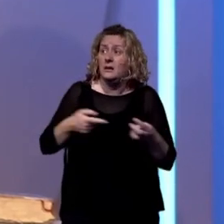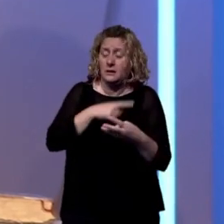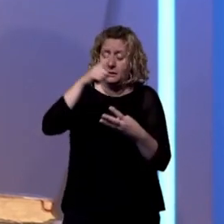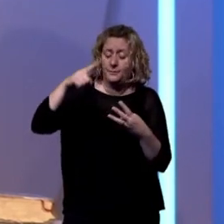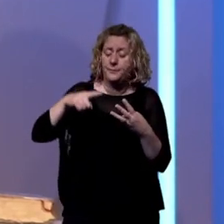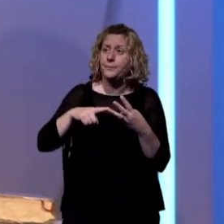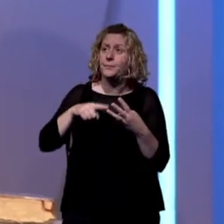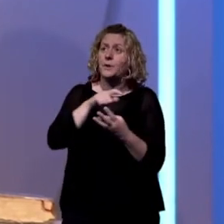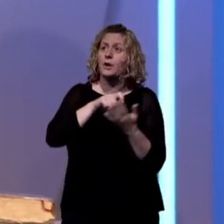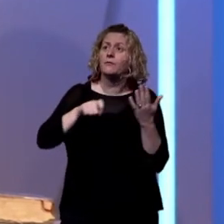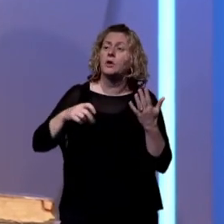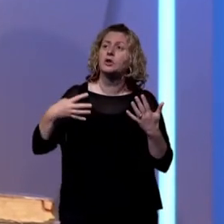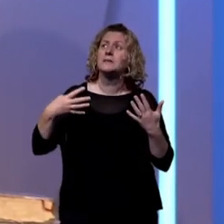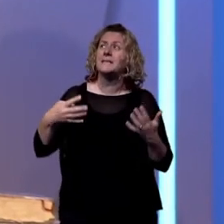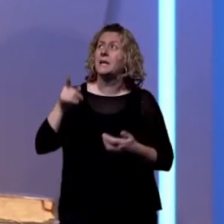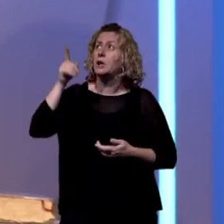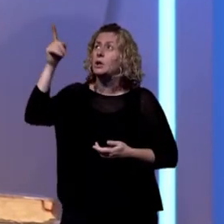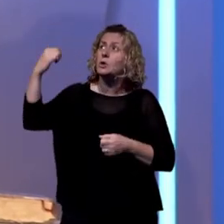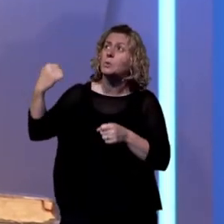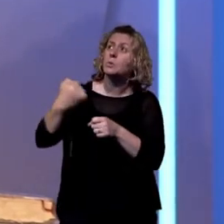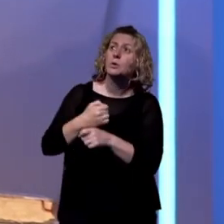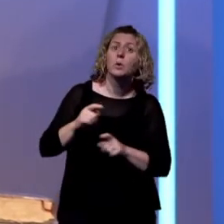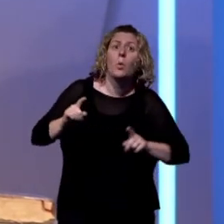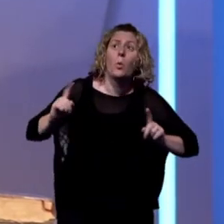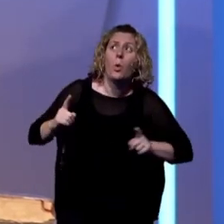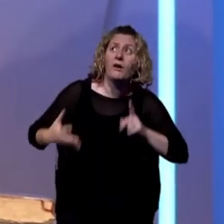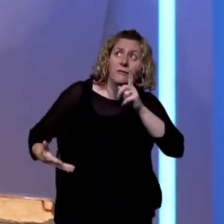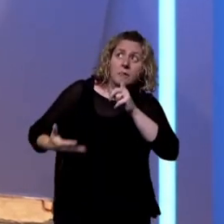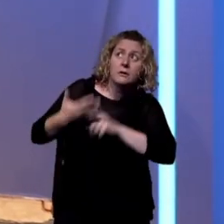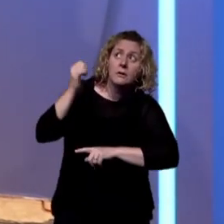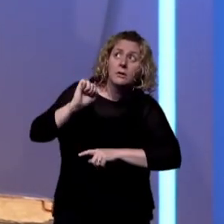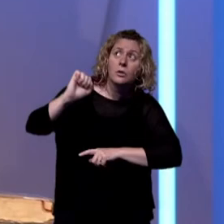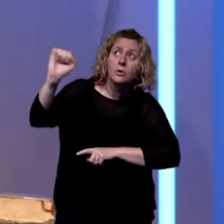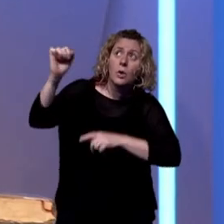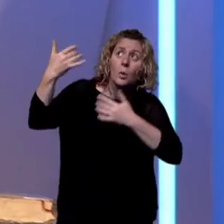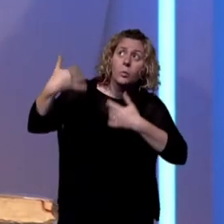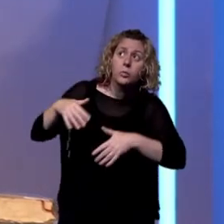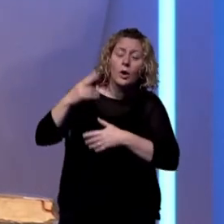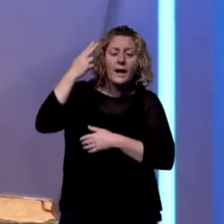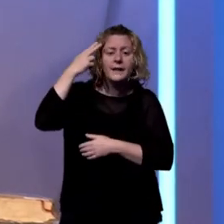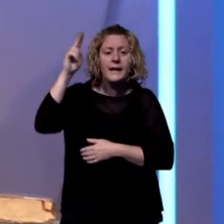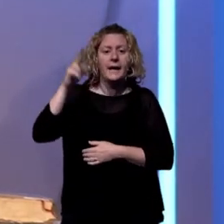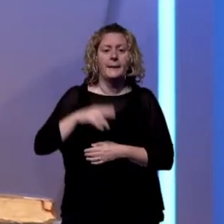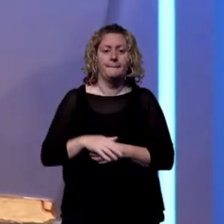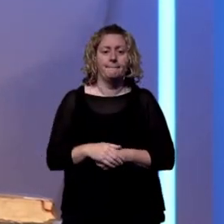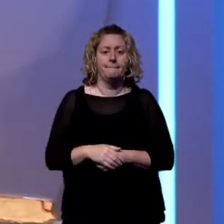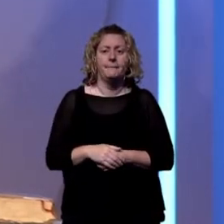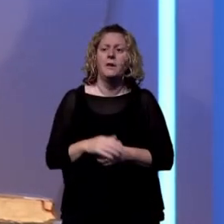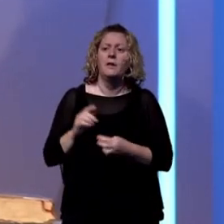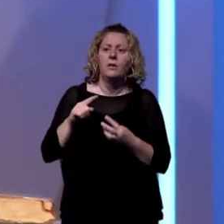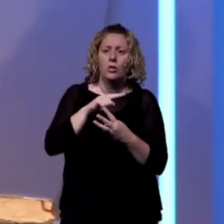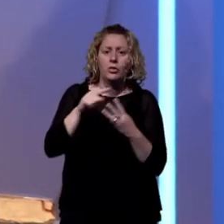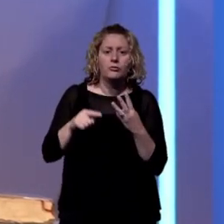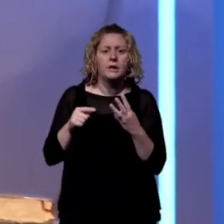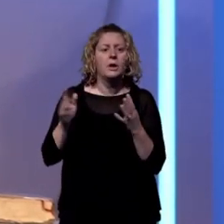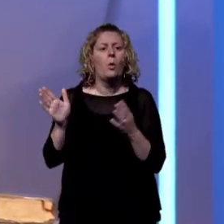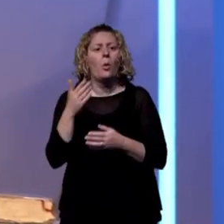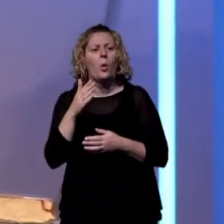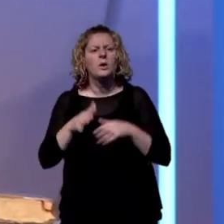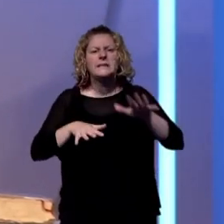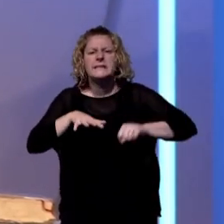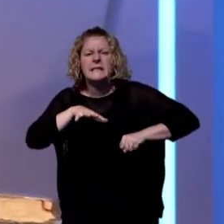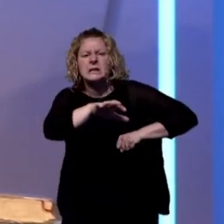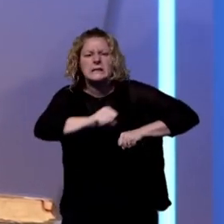9, what then will you do for your great name? Do you see? They're all about snatching defeat from the jaws of